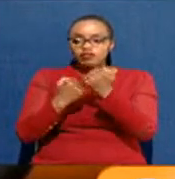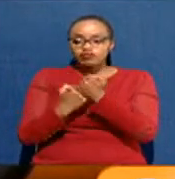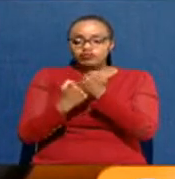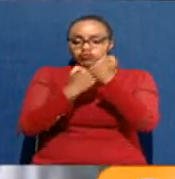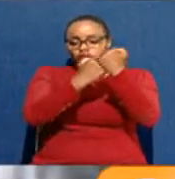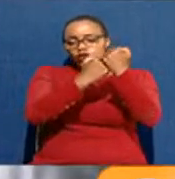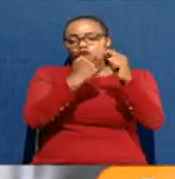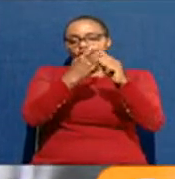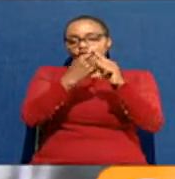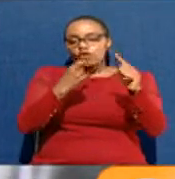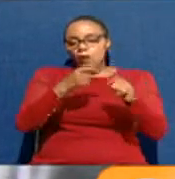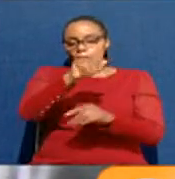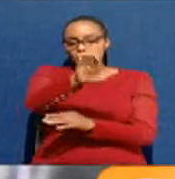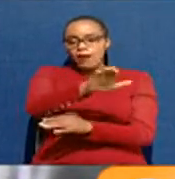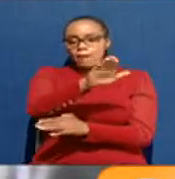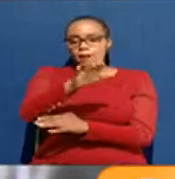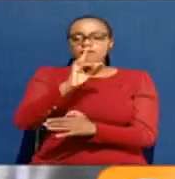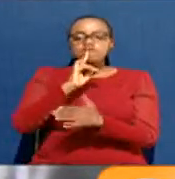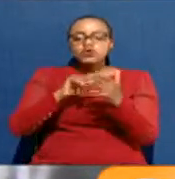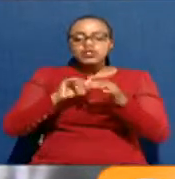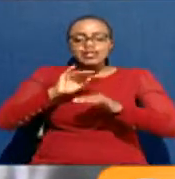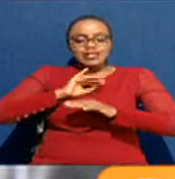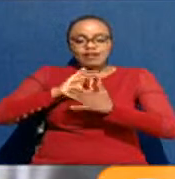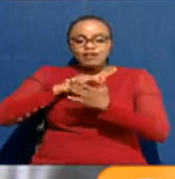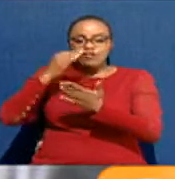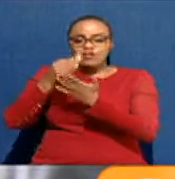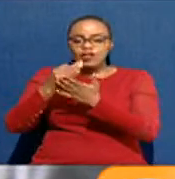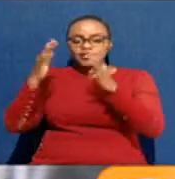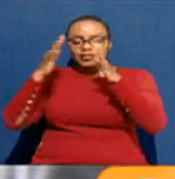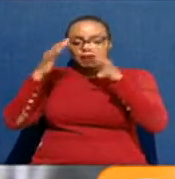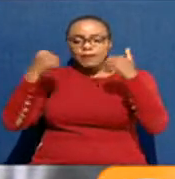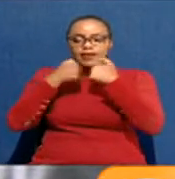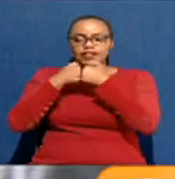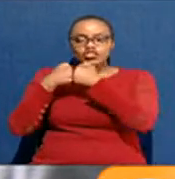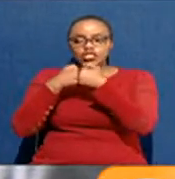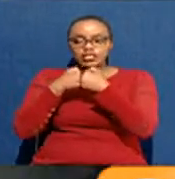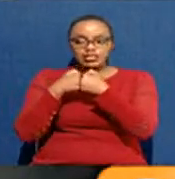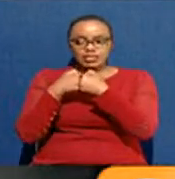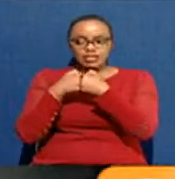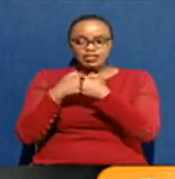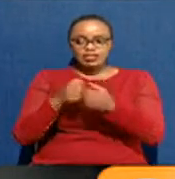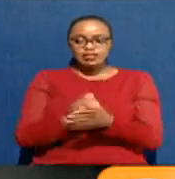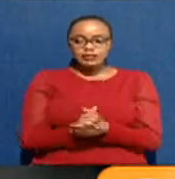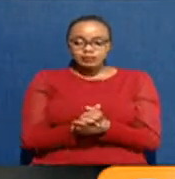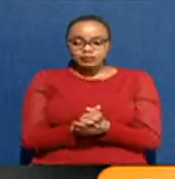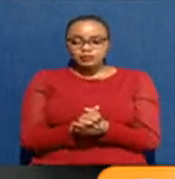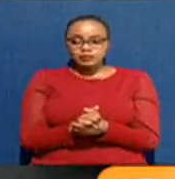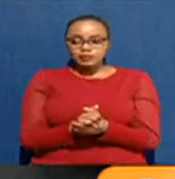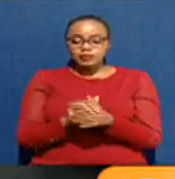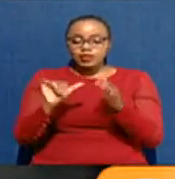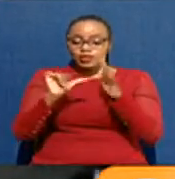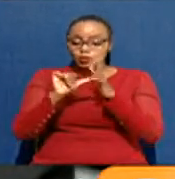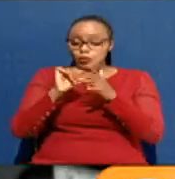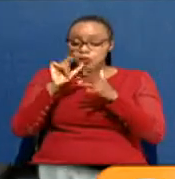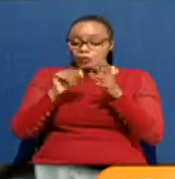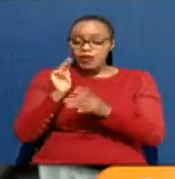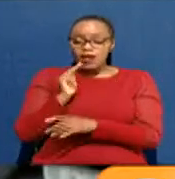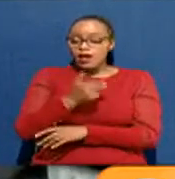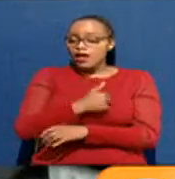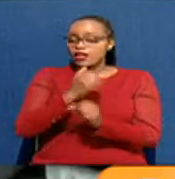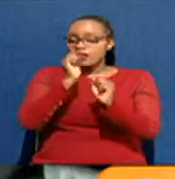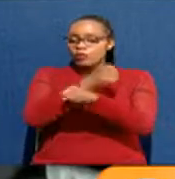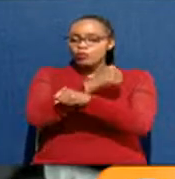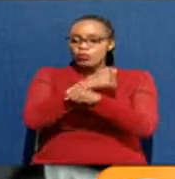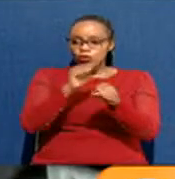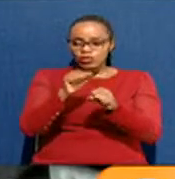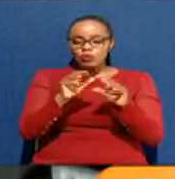the house, adding that underfunding remains the biggest challenge yet. The problem is we are not able to